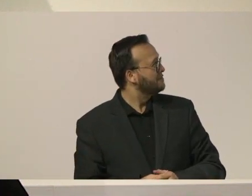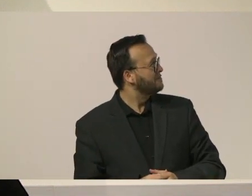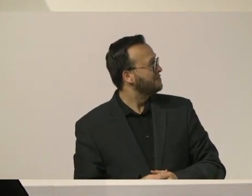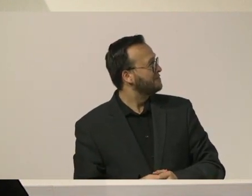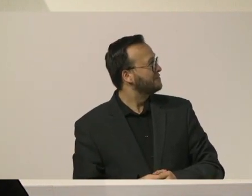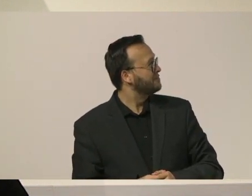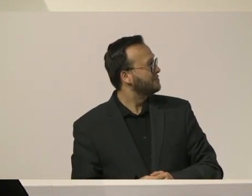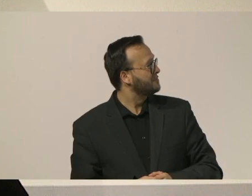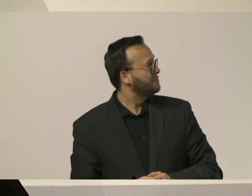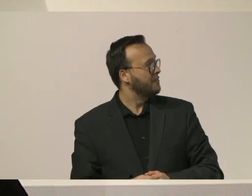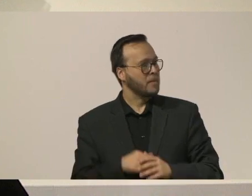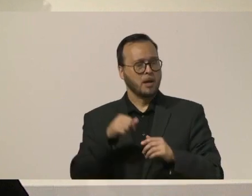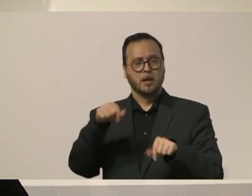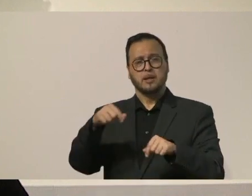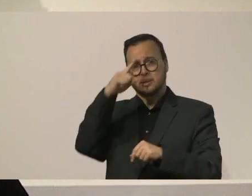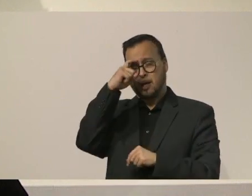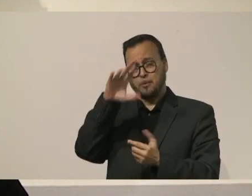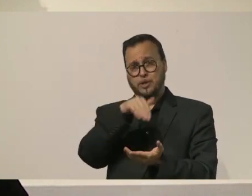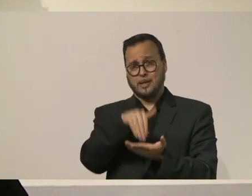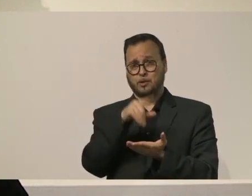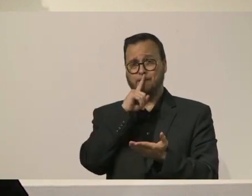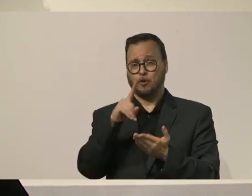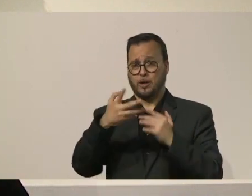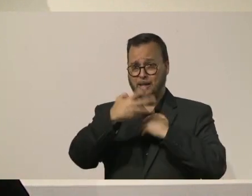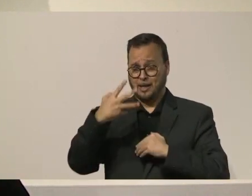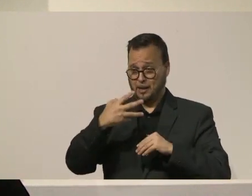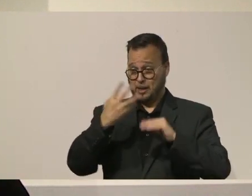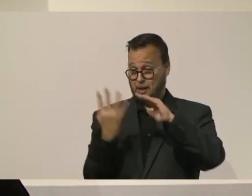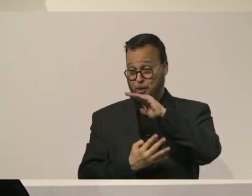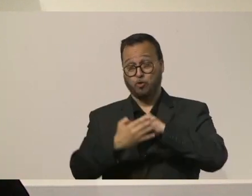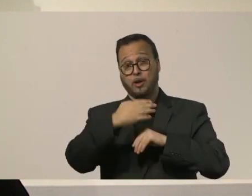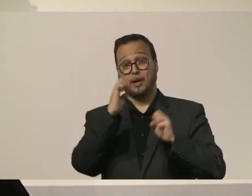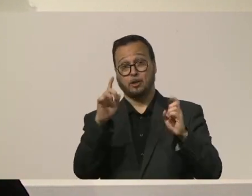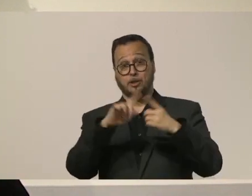This summer, the Center for Immigrant Education and Training, led by Paula